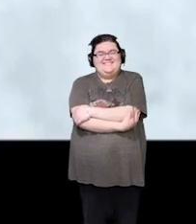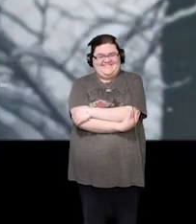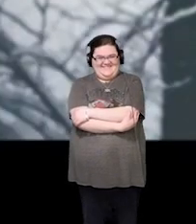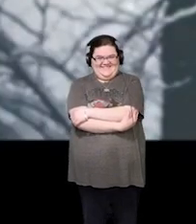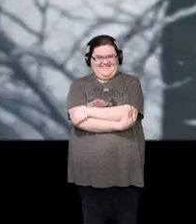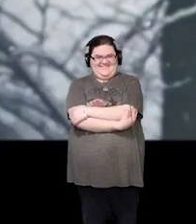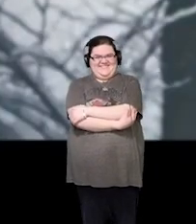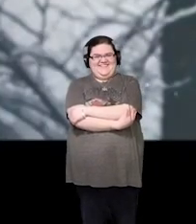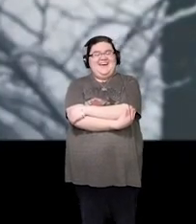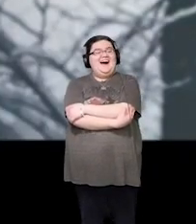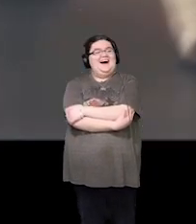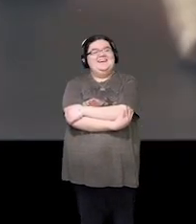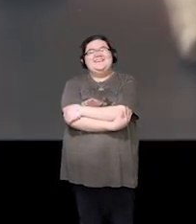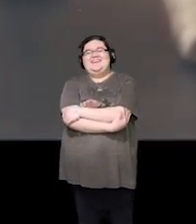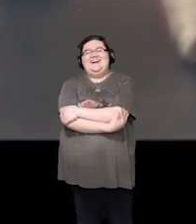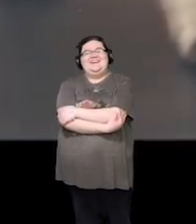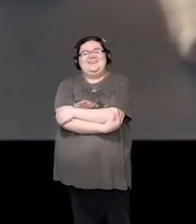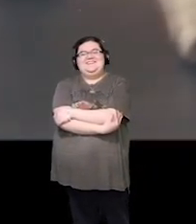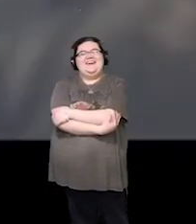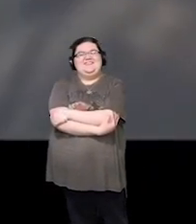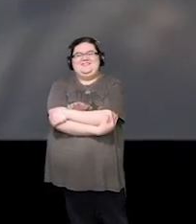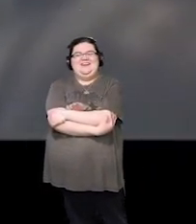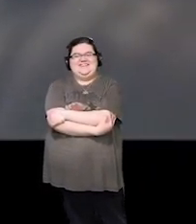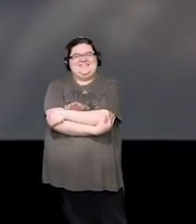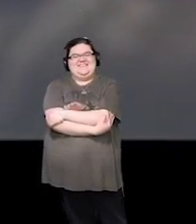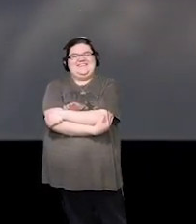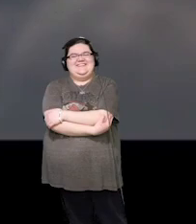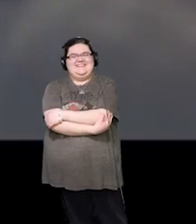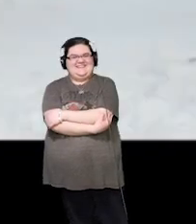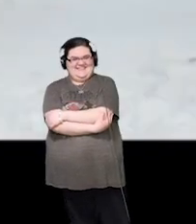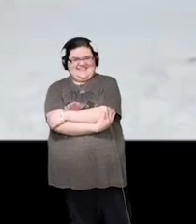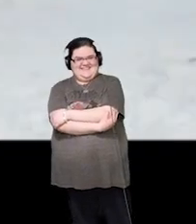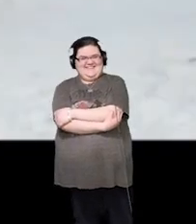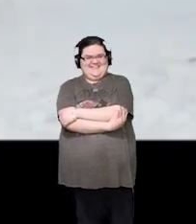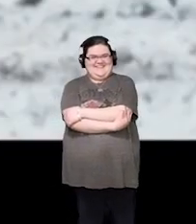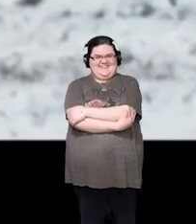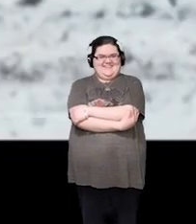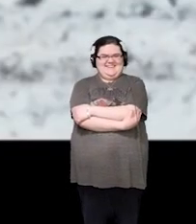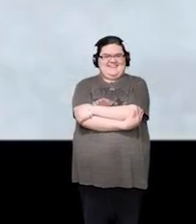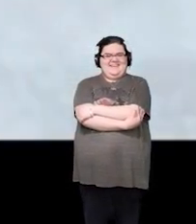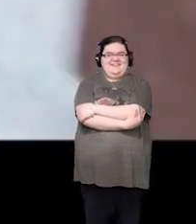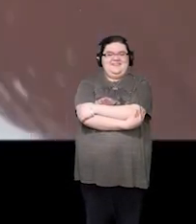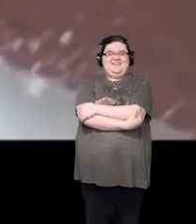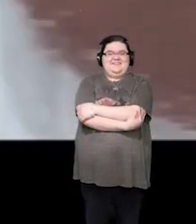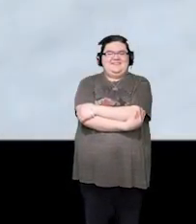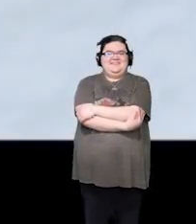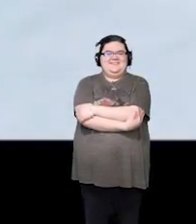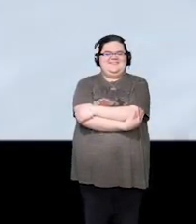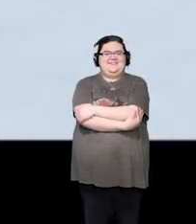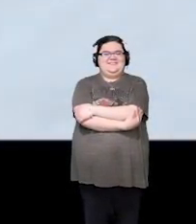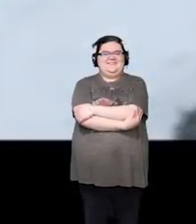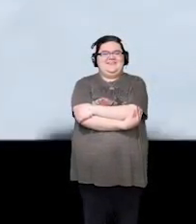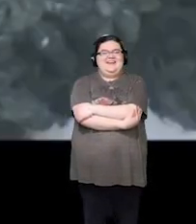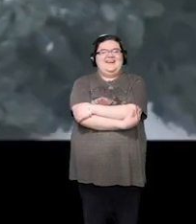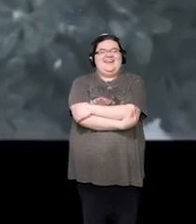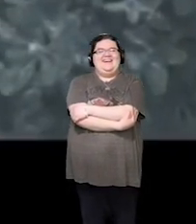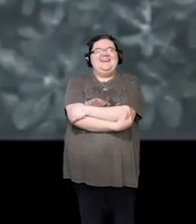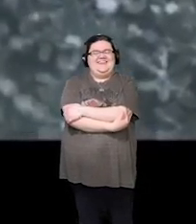Why are they staying on his face? Yeah, they're not. His glasses are breaking so... Oh! I thought he